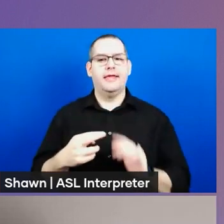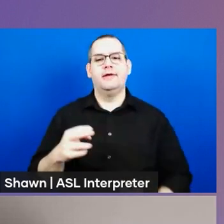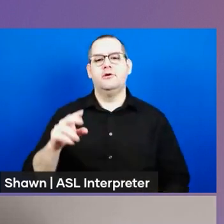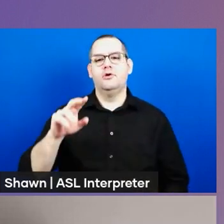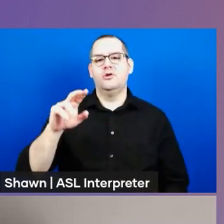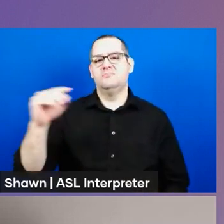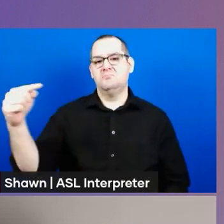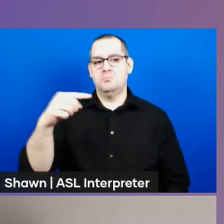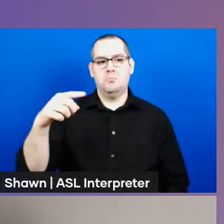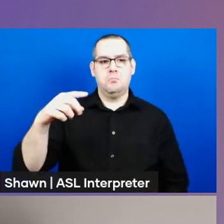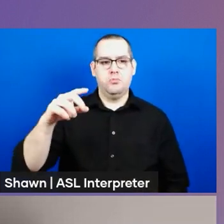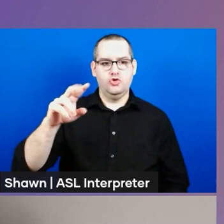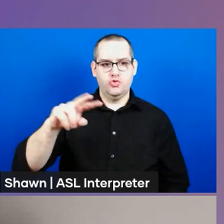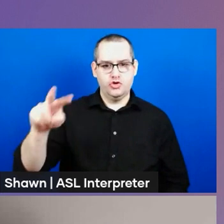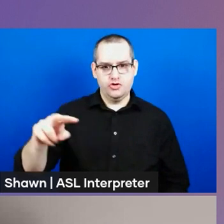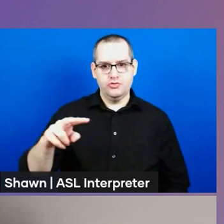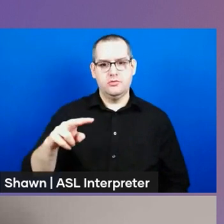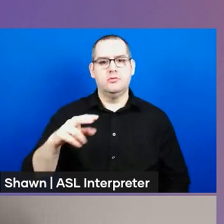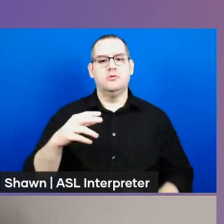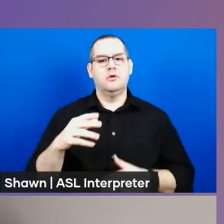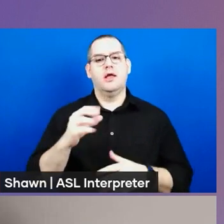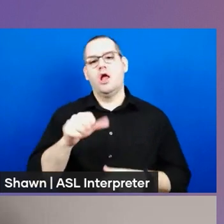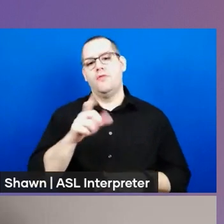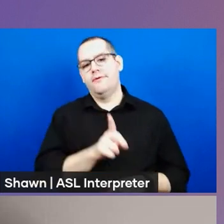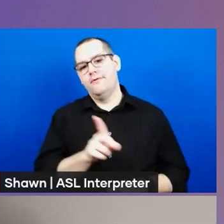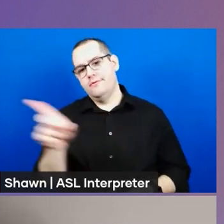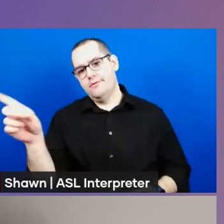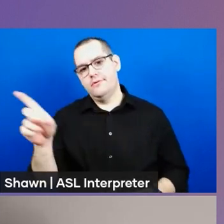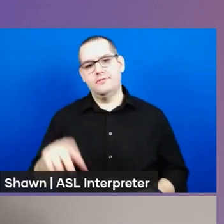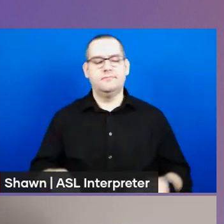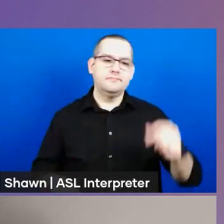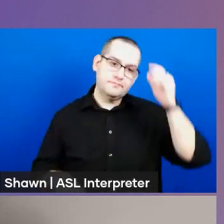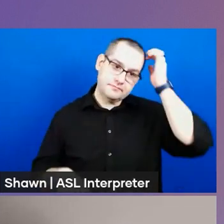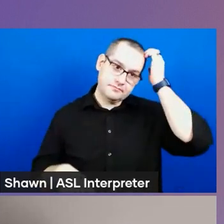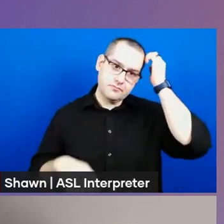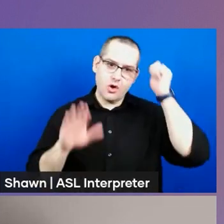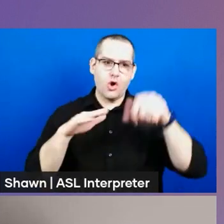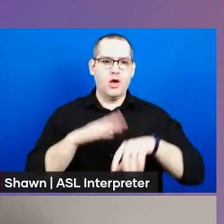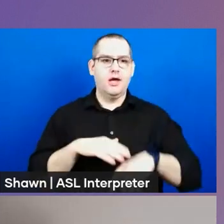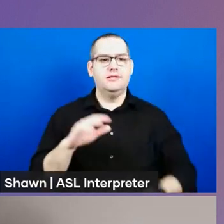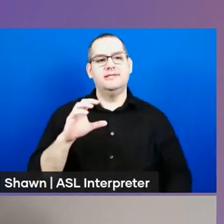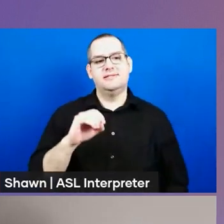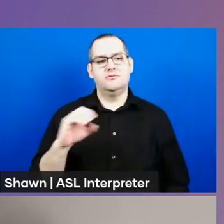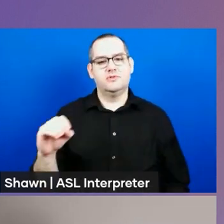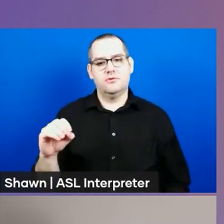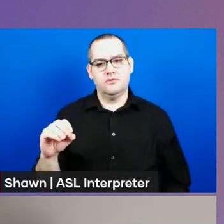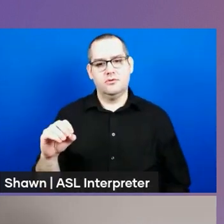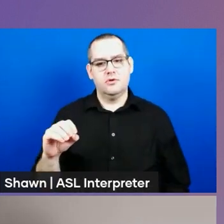22 for SSH, and then one security group rule going out on